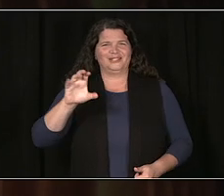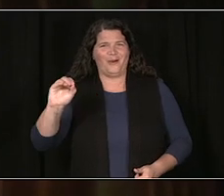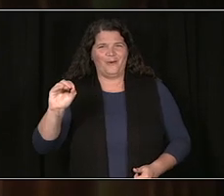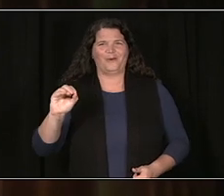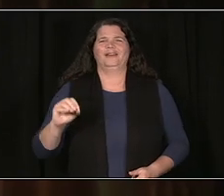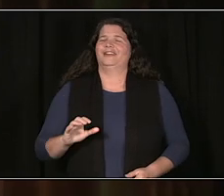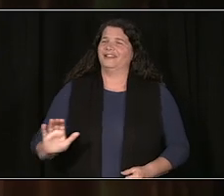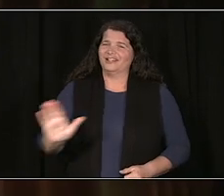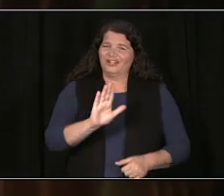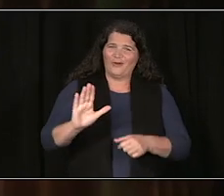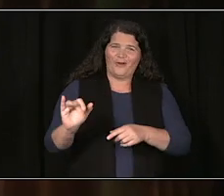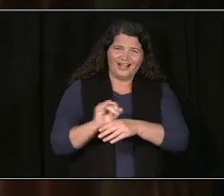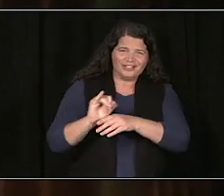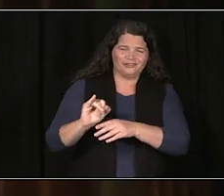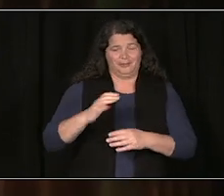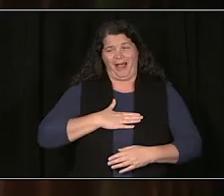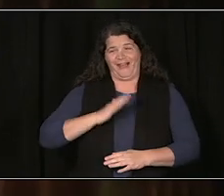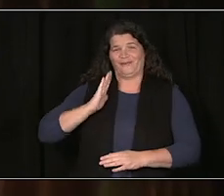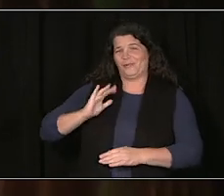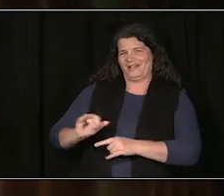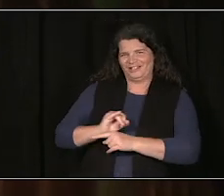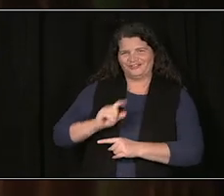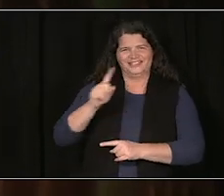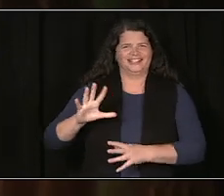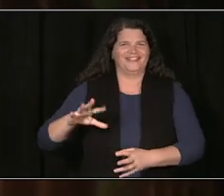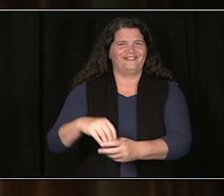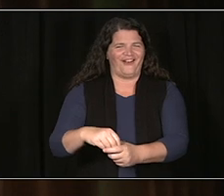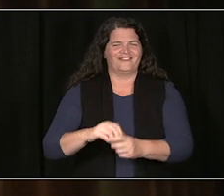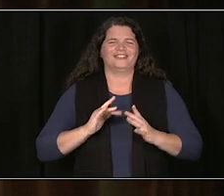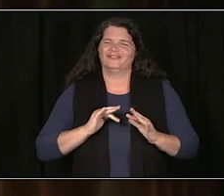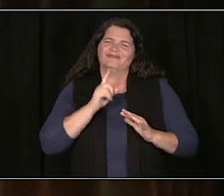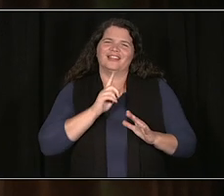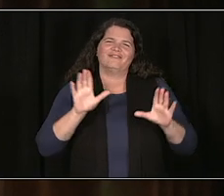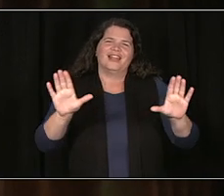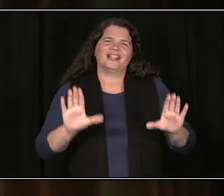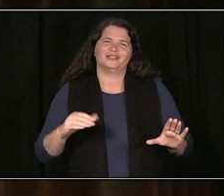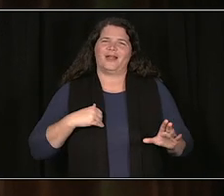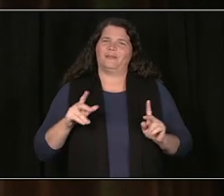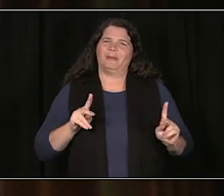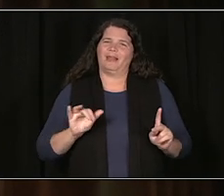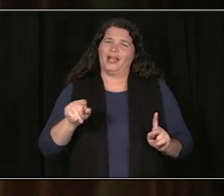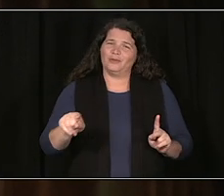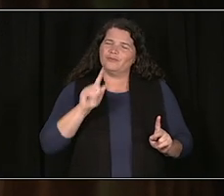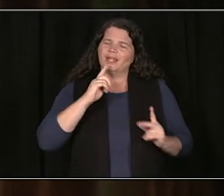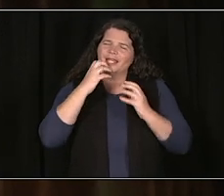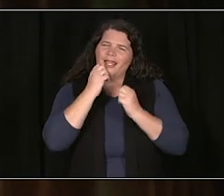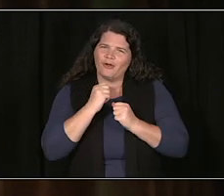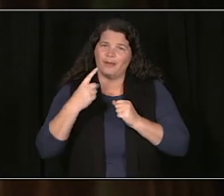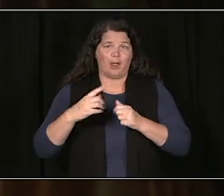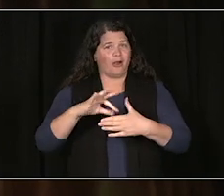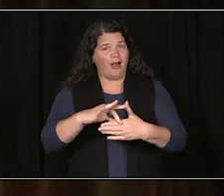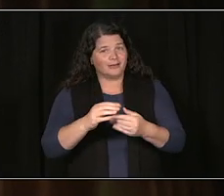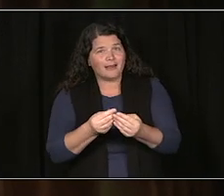industry. It's so great to have people like you who care about content. You also